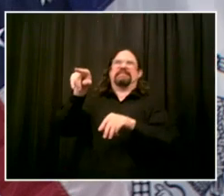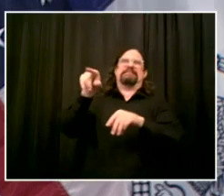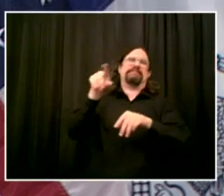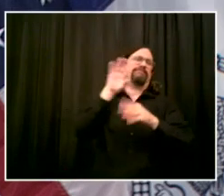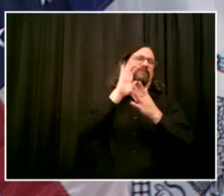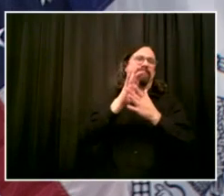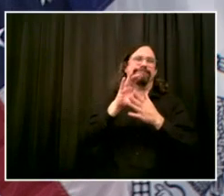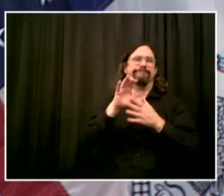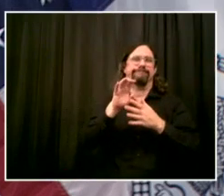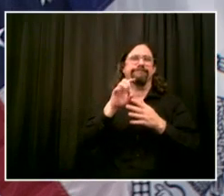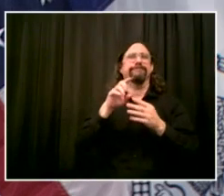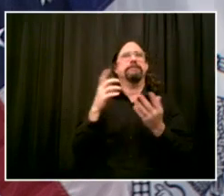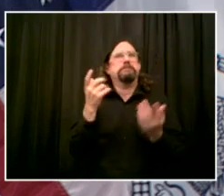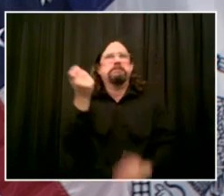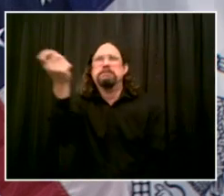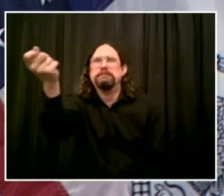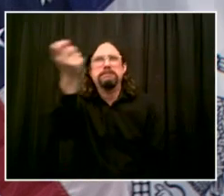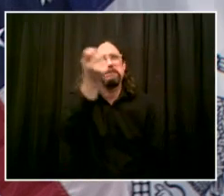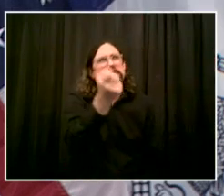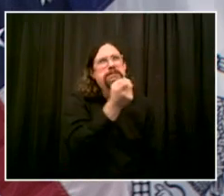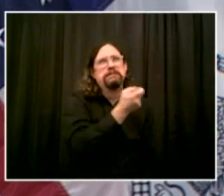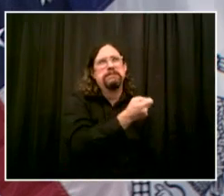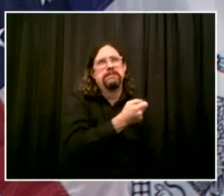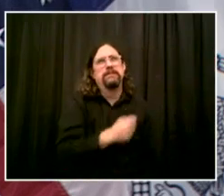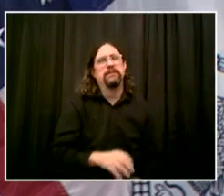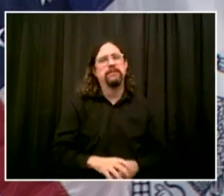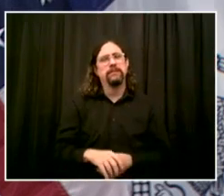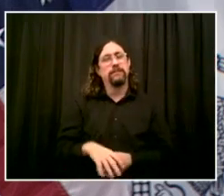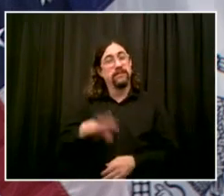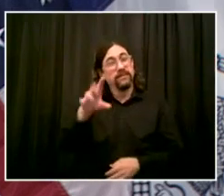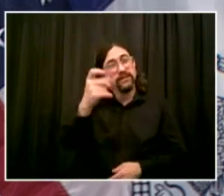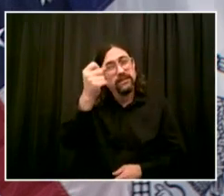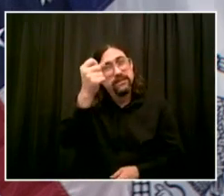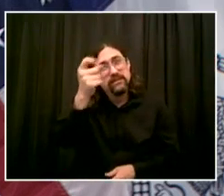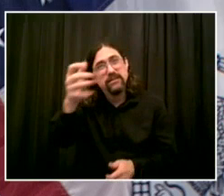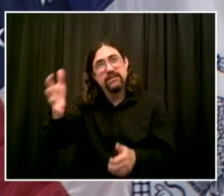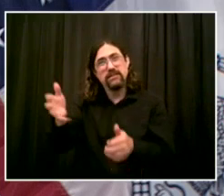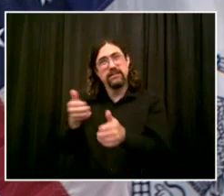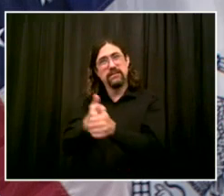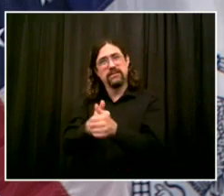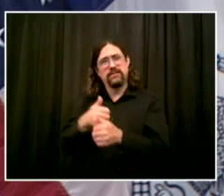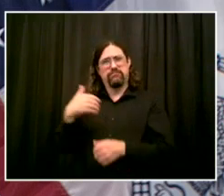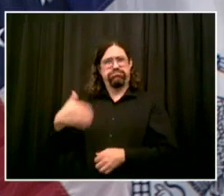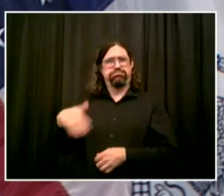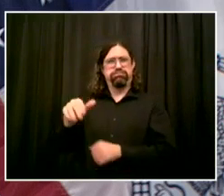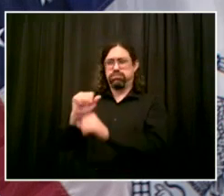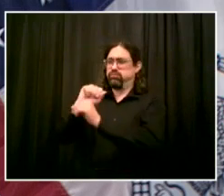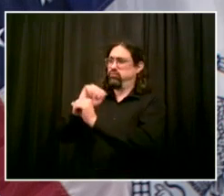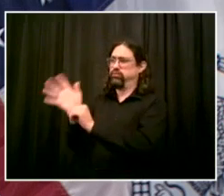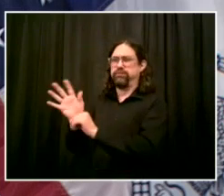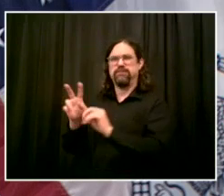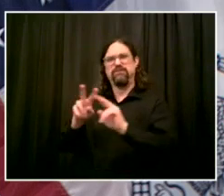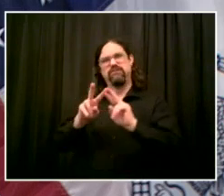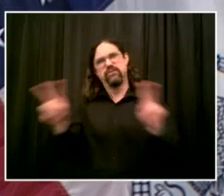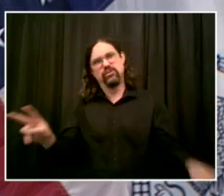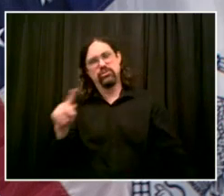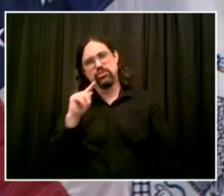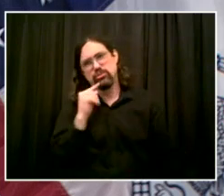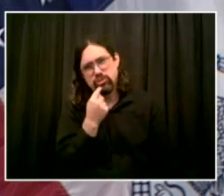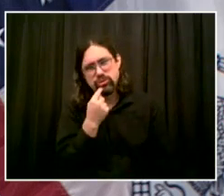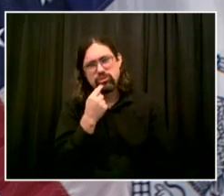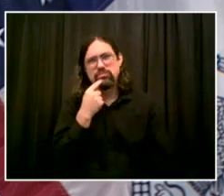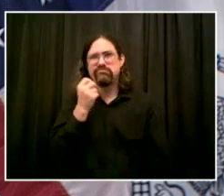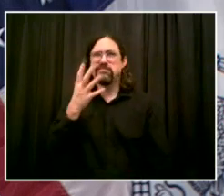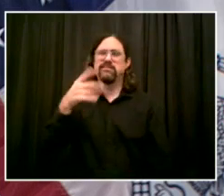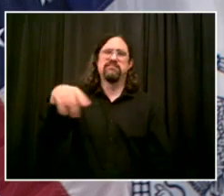that goes into some of those details about the fact that New Yorkers really have stayed in compliance.